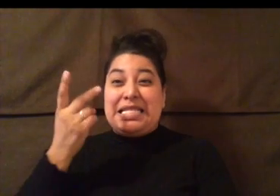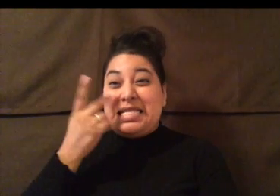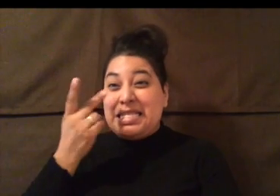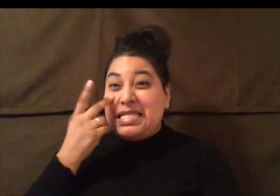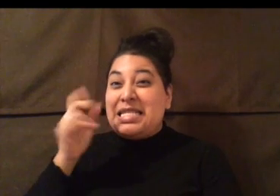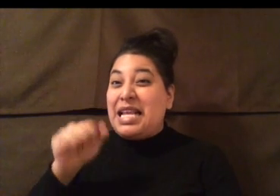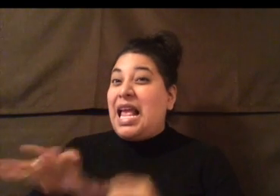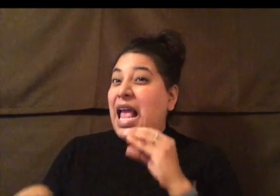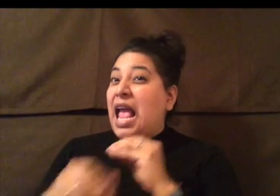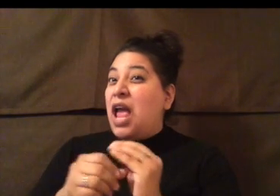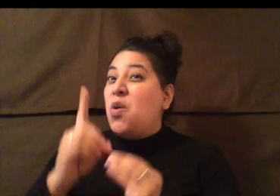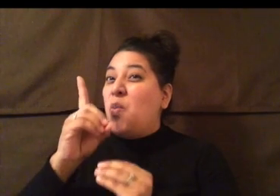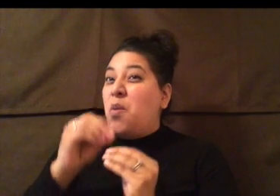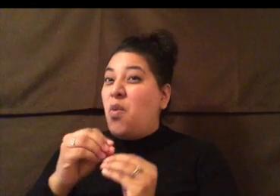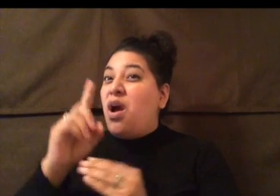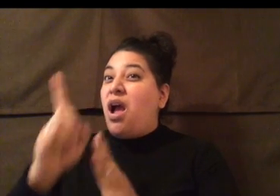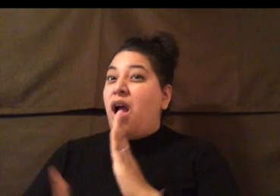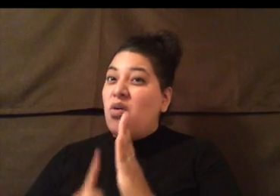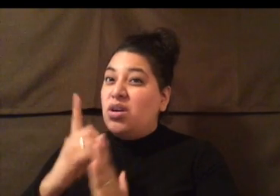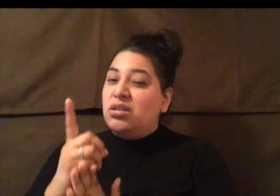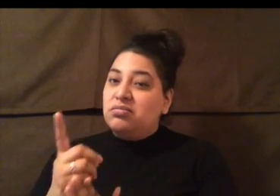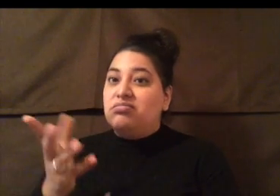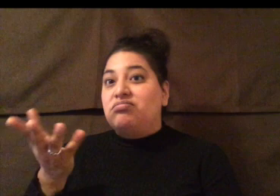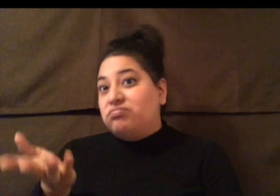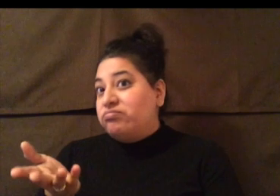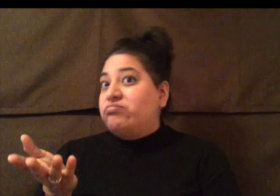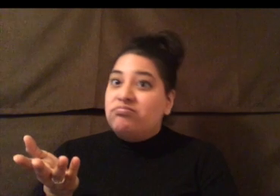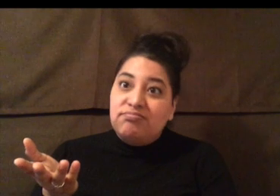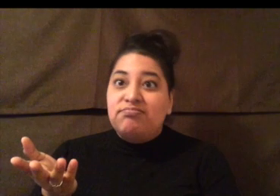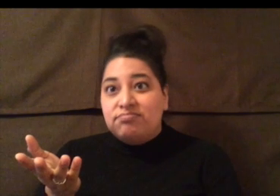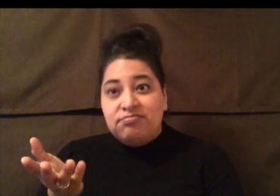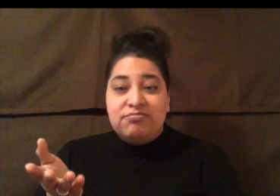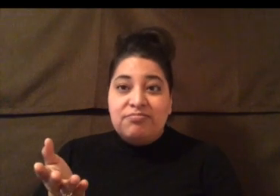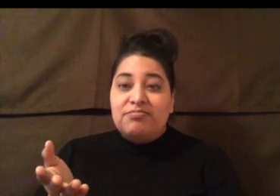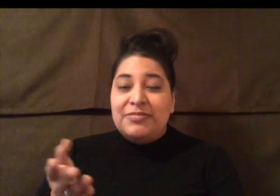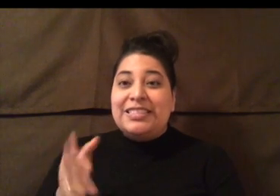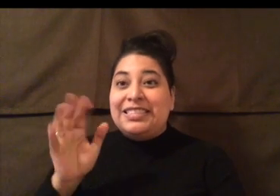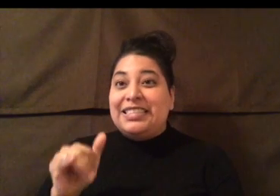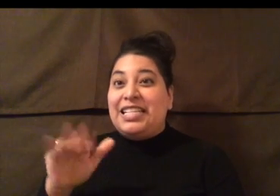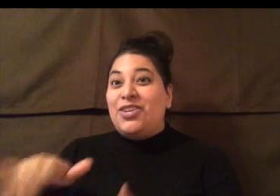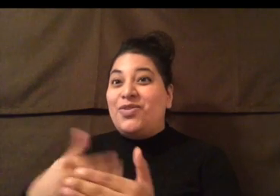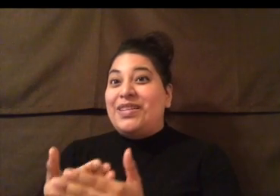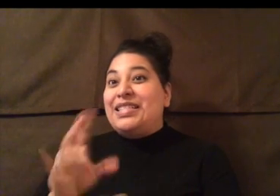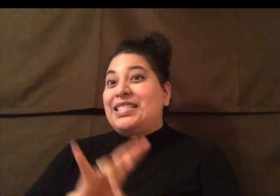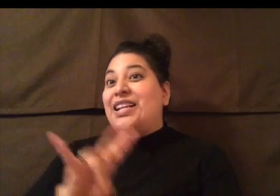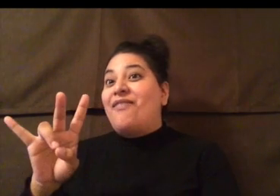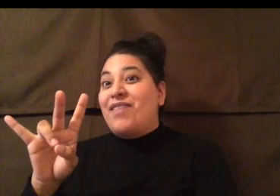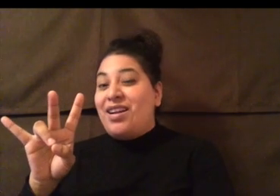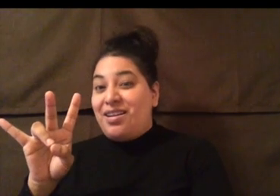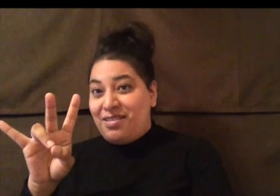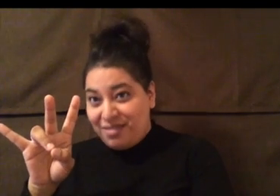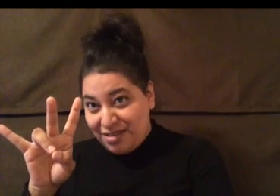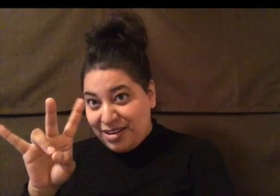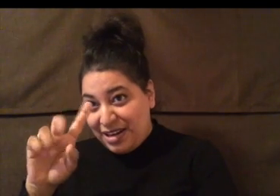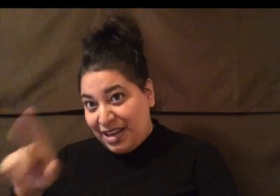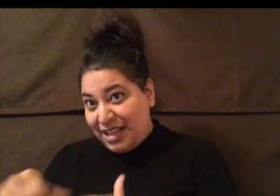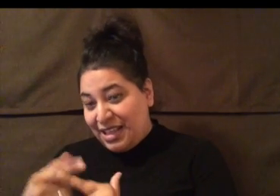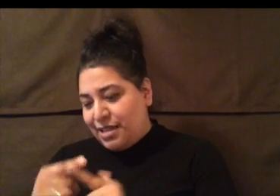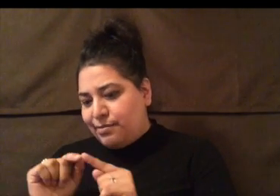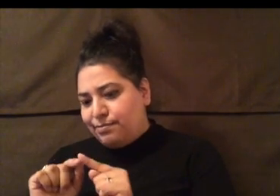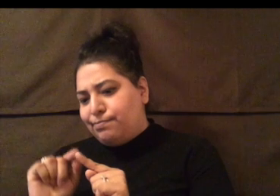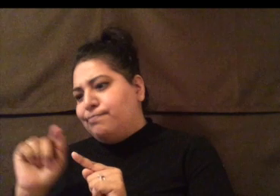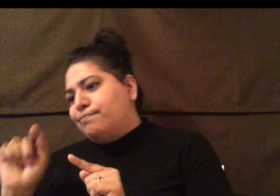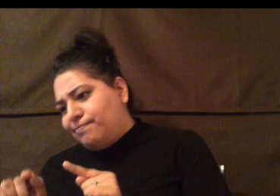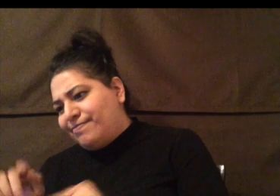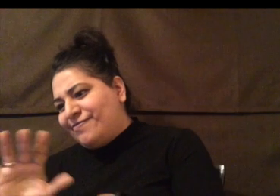you. If I add 30 minutes, that's going to put me to 6 o'clock. But at this point, it's kind of easy to see that I can